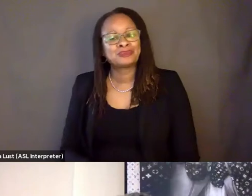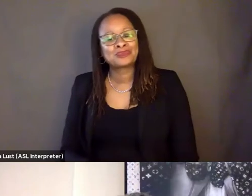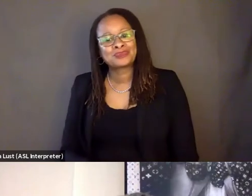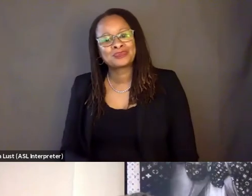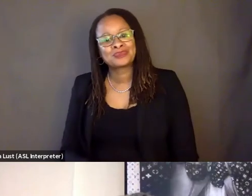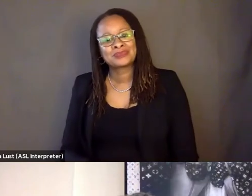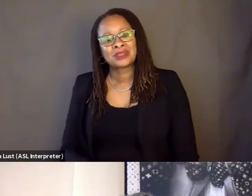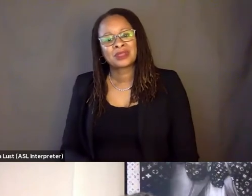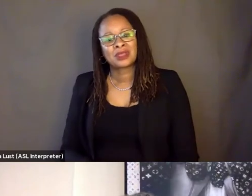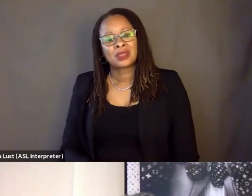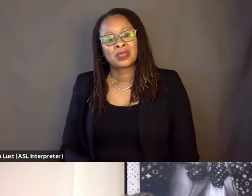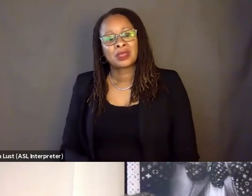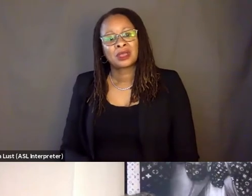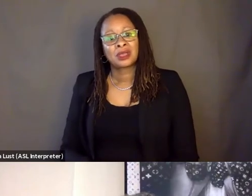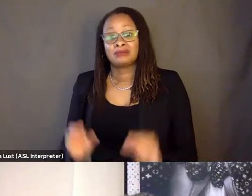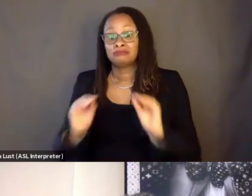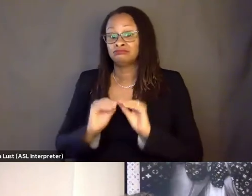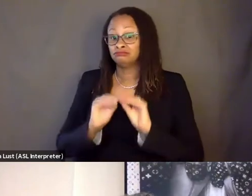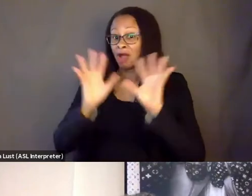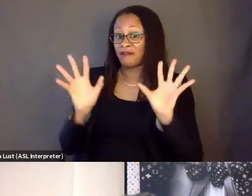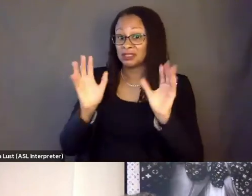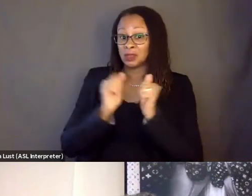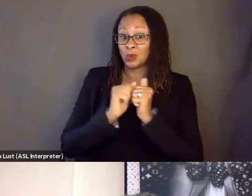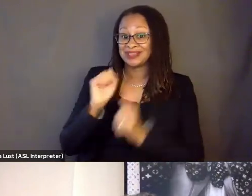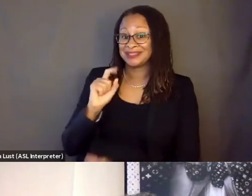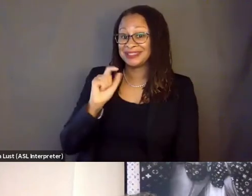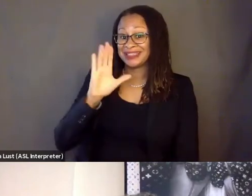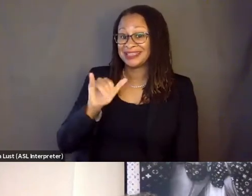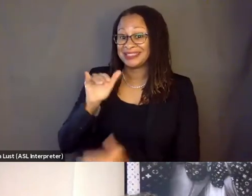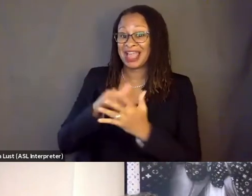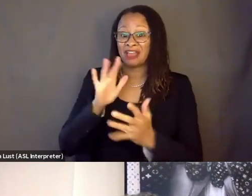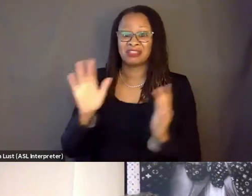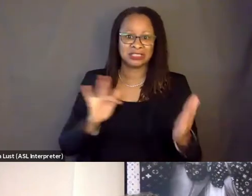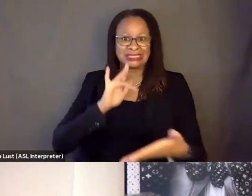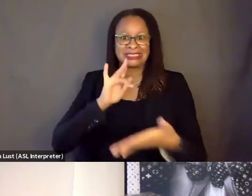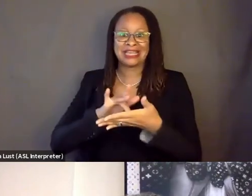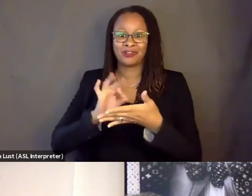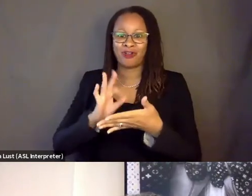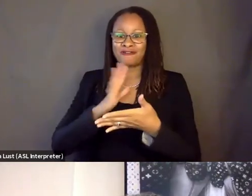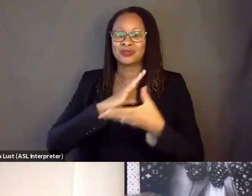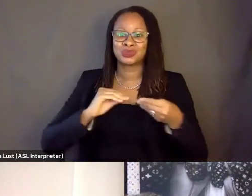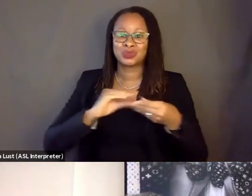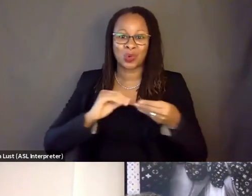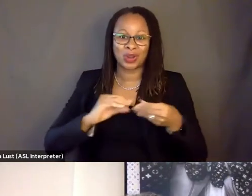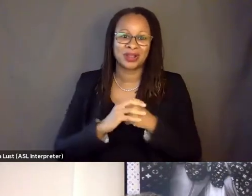Obviously, with Stacey being at the heart of this story,